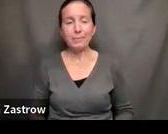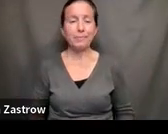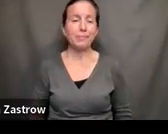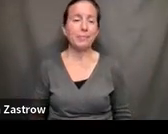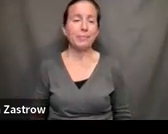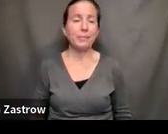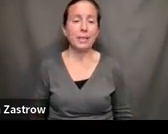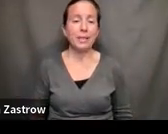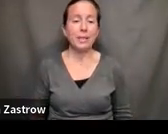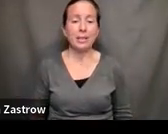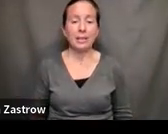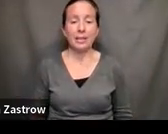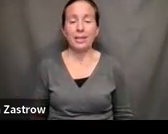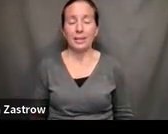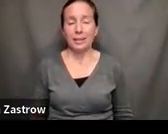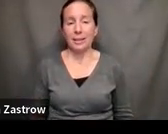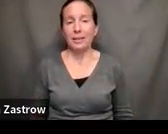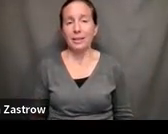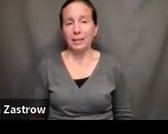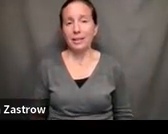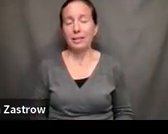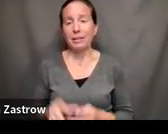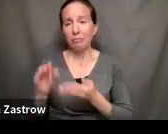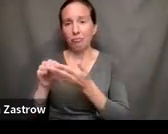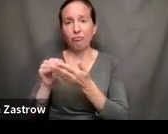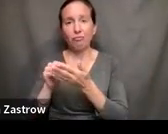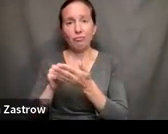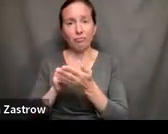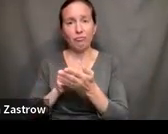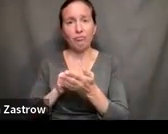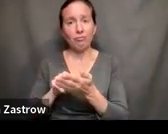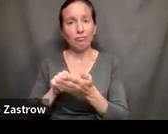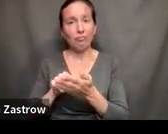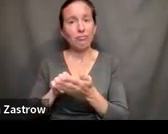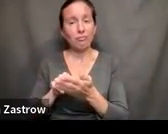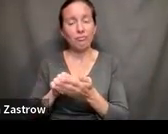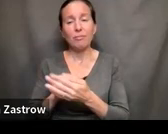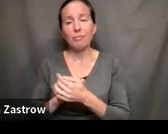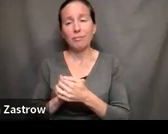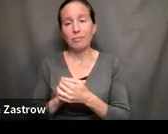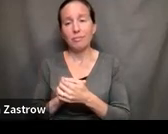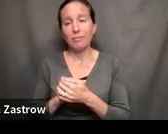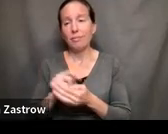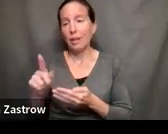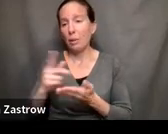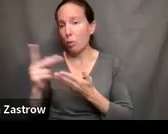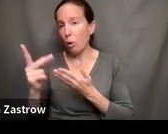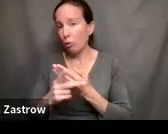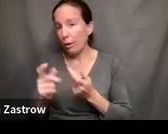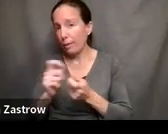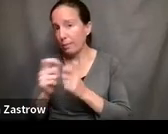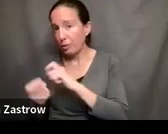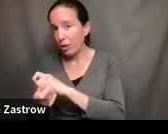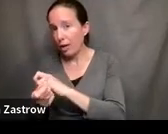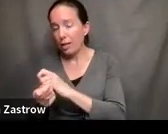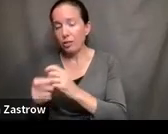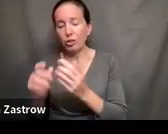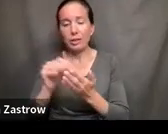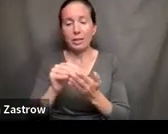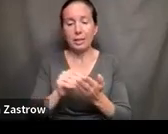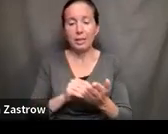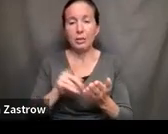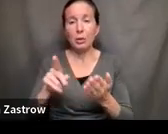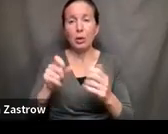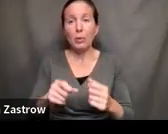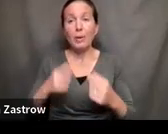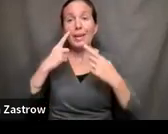so definitely keep track anytime you change anything with the programming so that you can see what effect that has